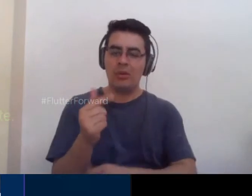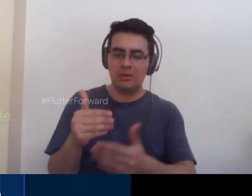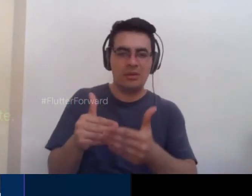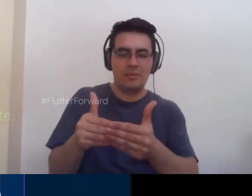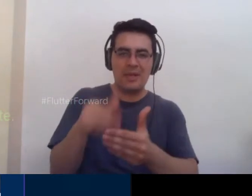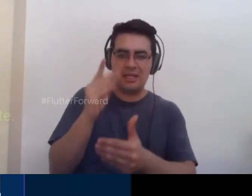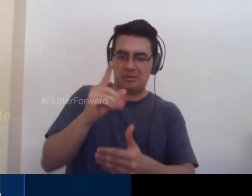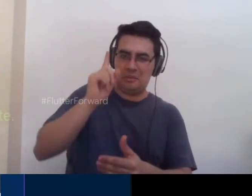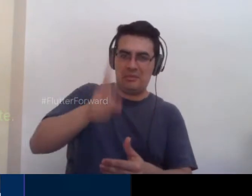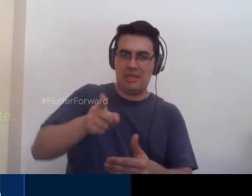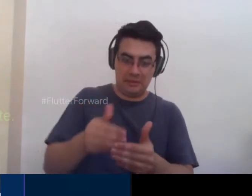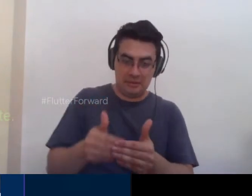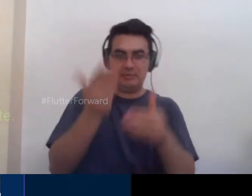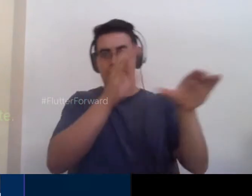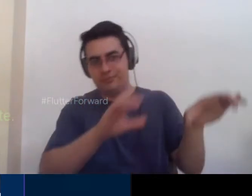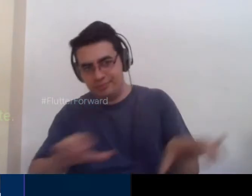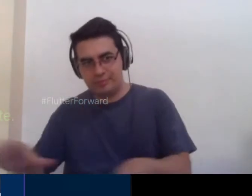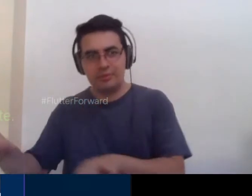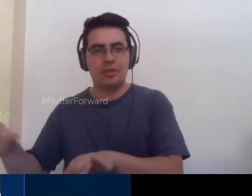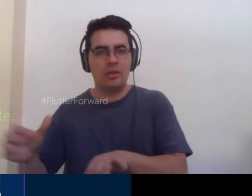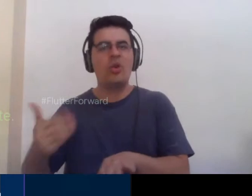let's use a timer like this.